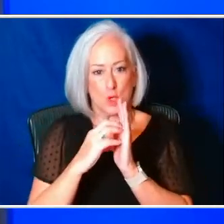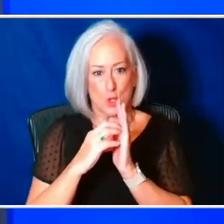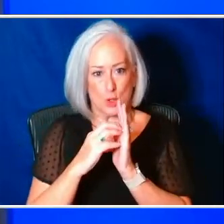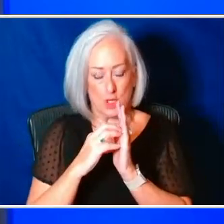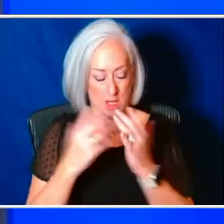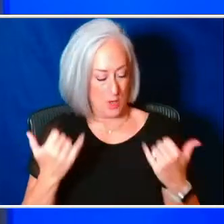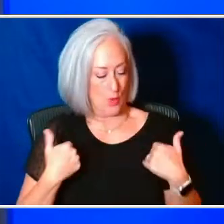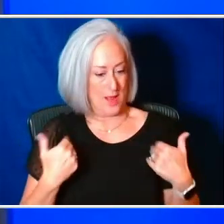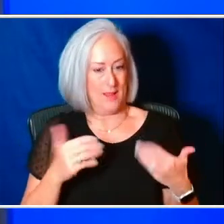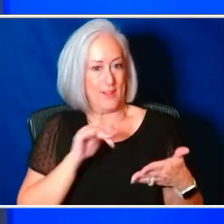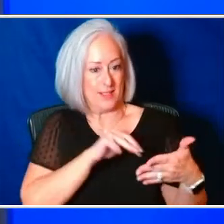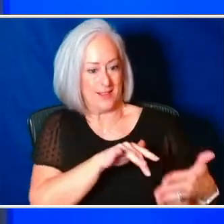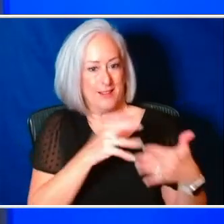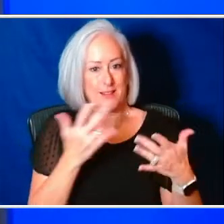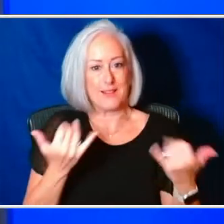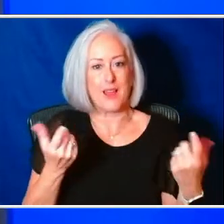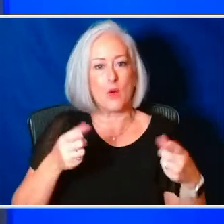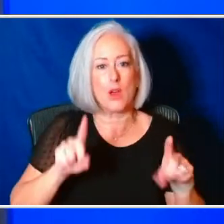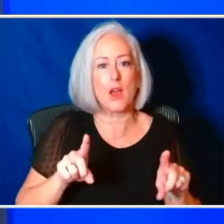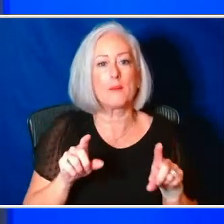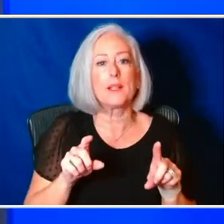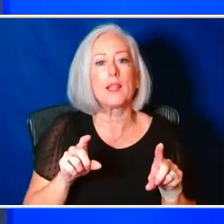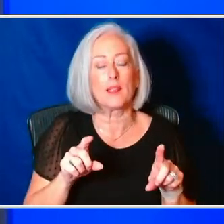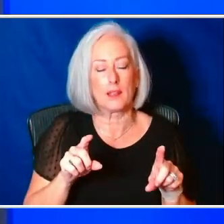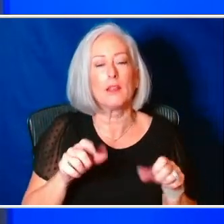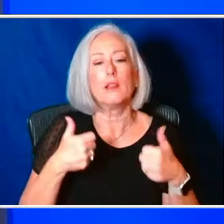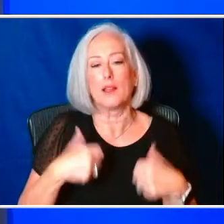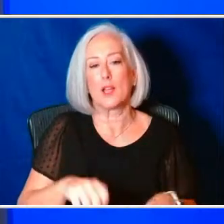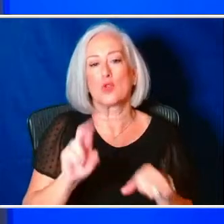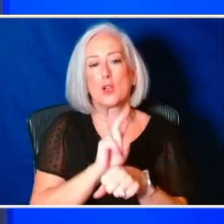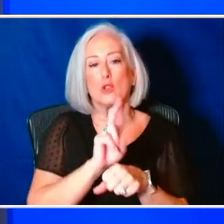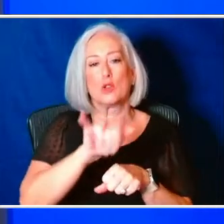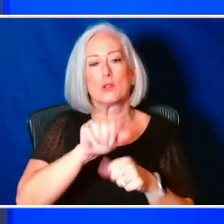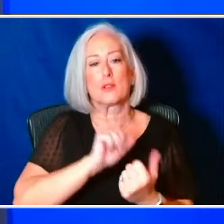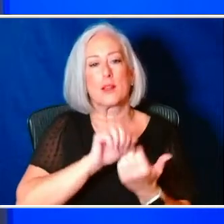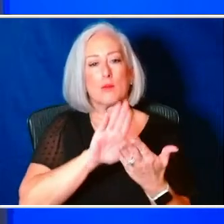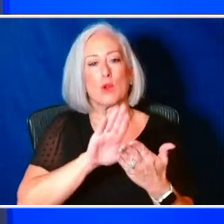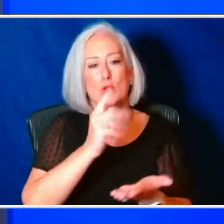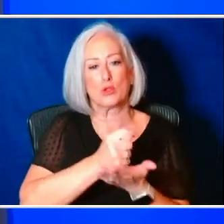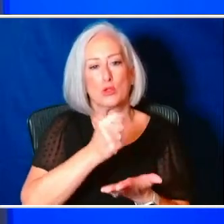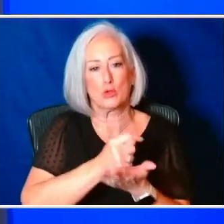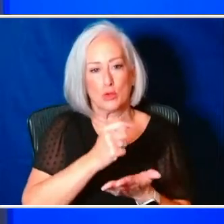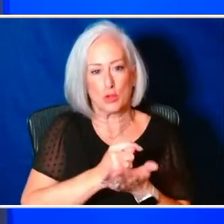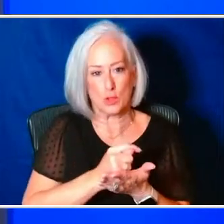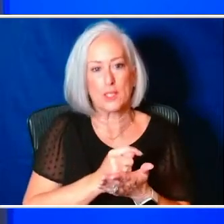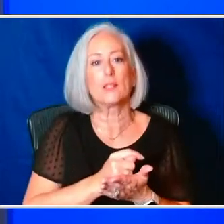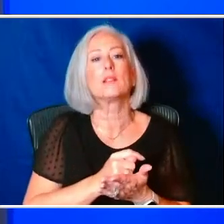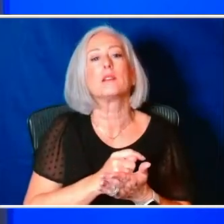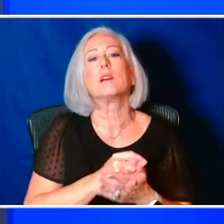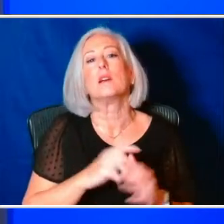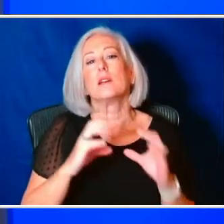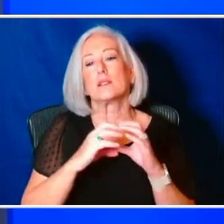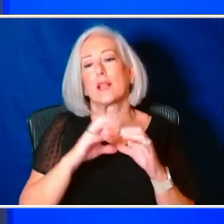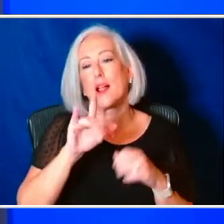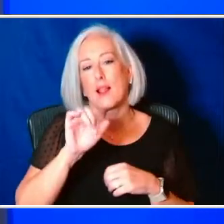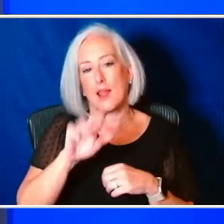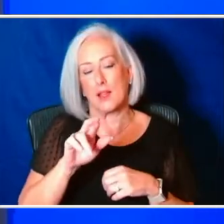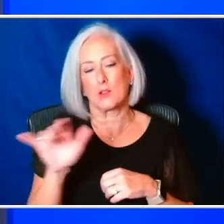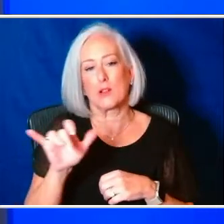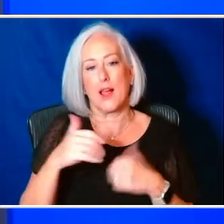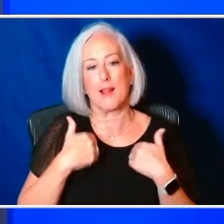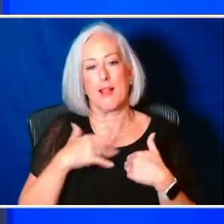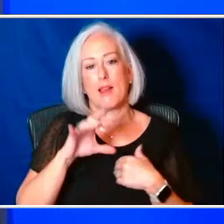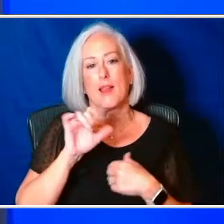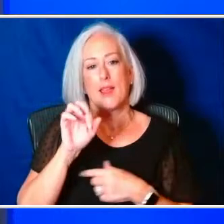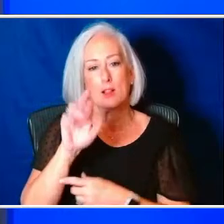to use this type of approach to treat solid cancer, including lung cancer. And I think the issue here is that this type of therapy